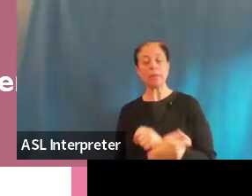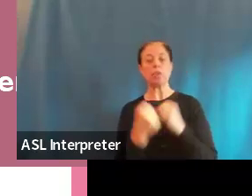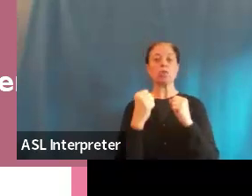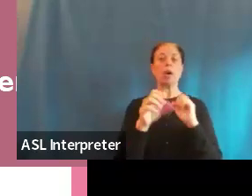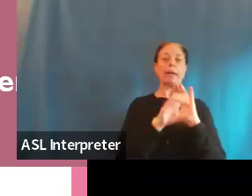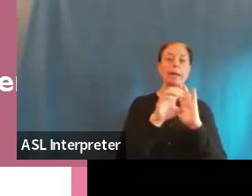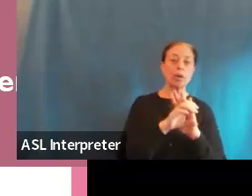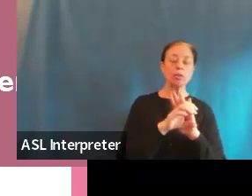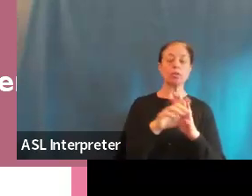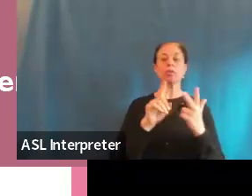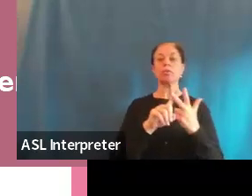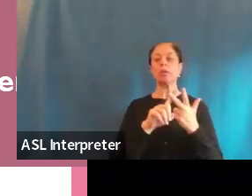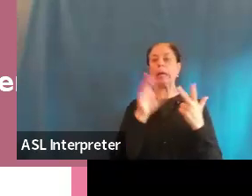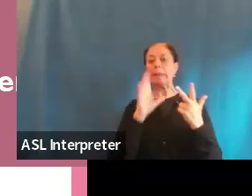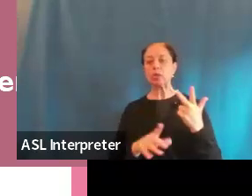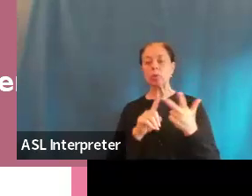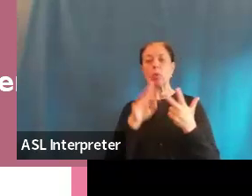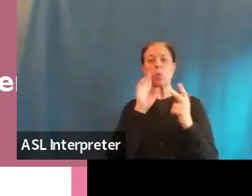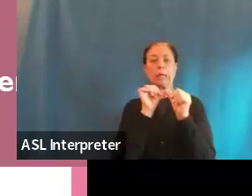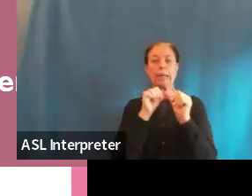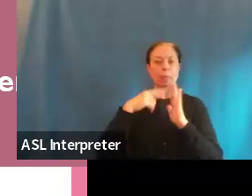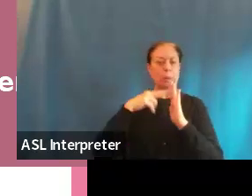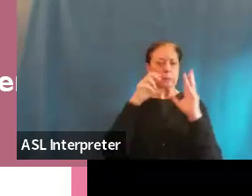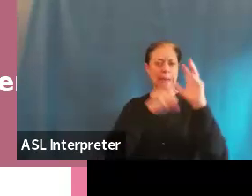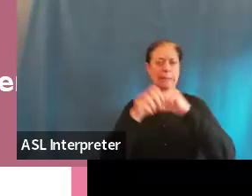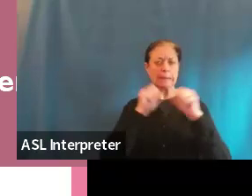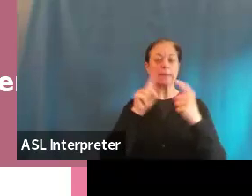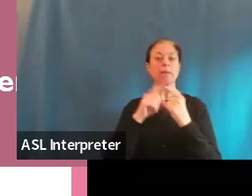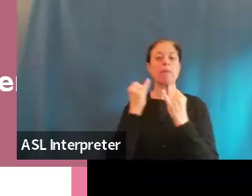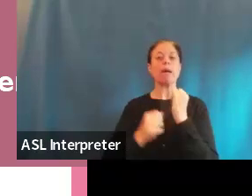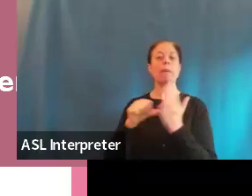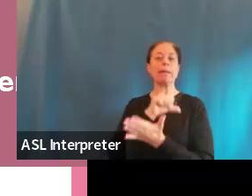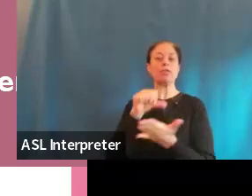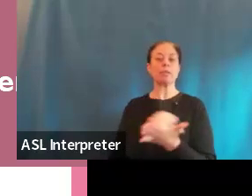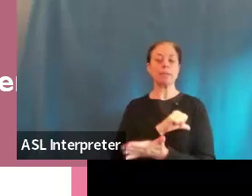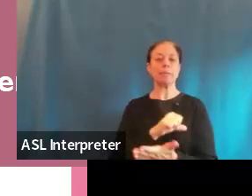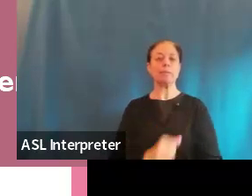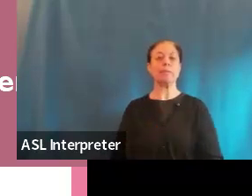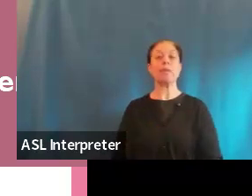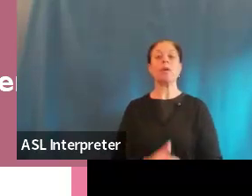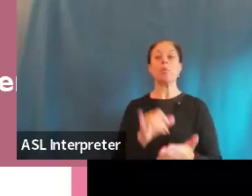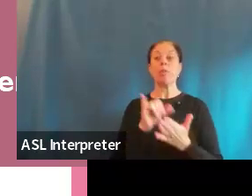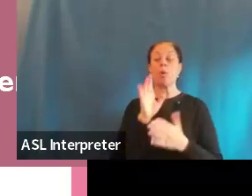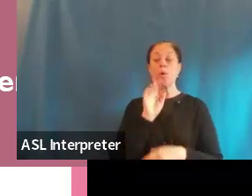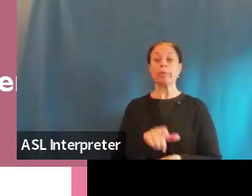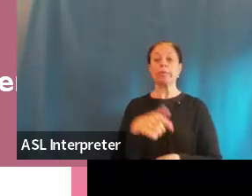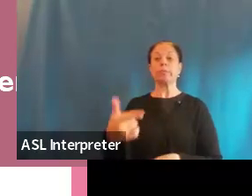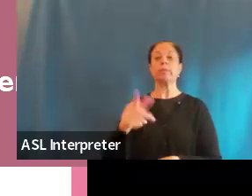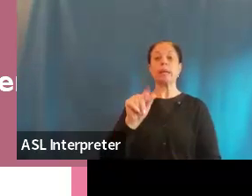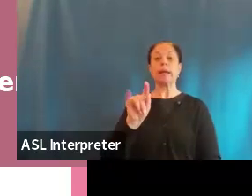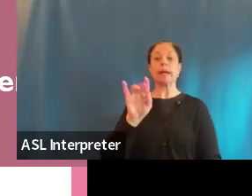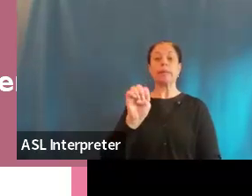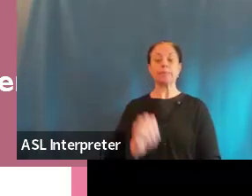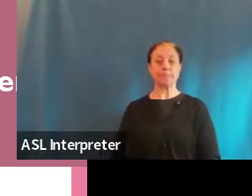character dynamics, and a compelling mystery that will keep readers guessing until the final pages. And with that, I'll turn it back over to